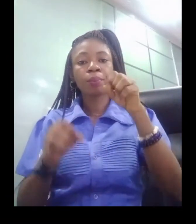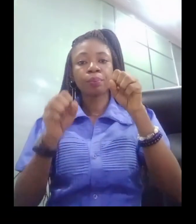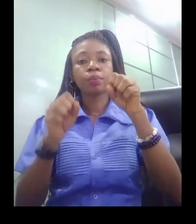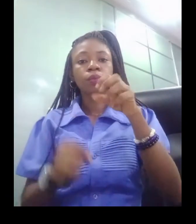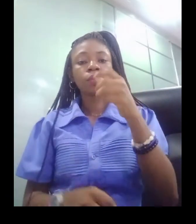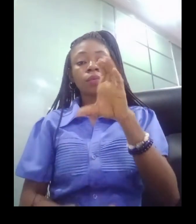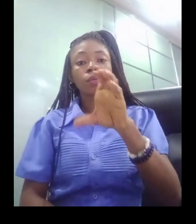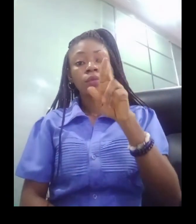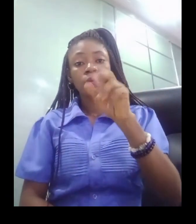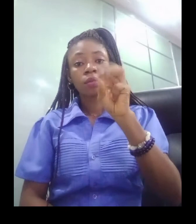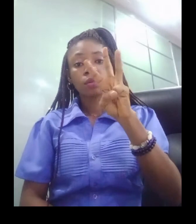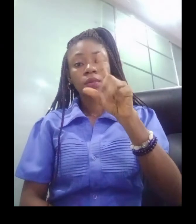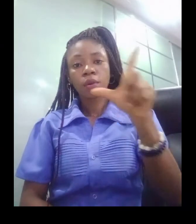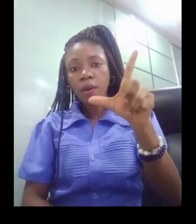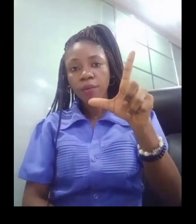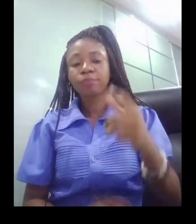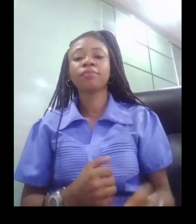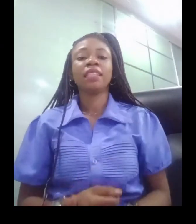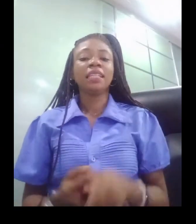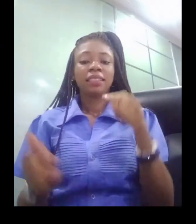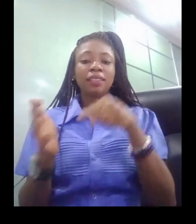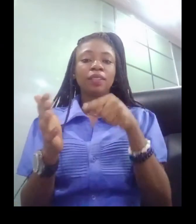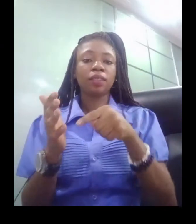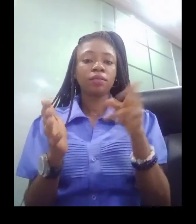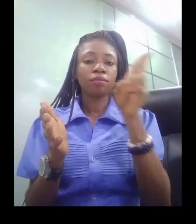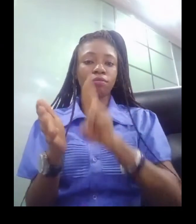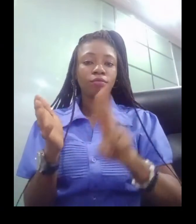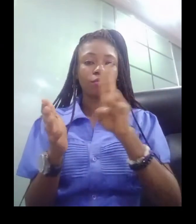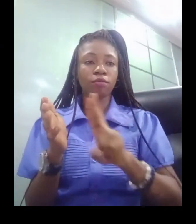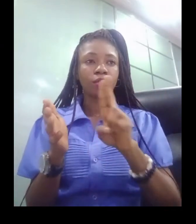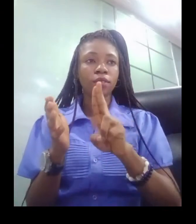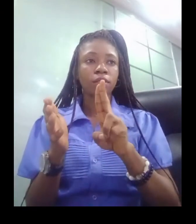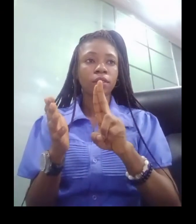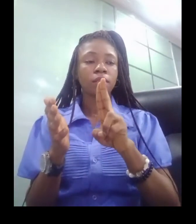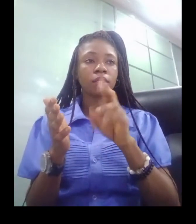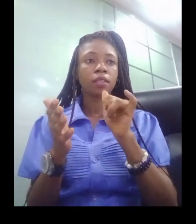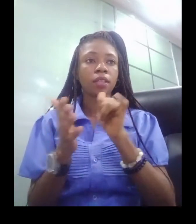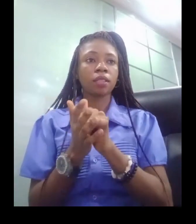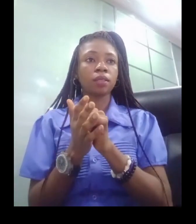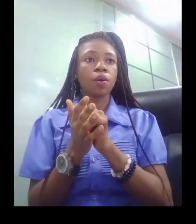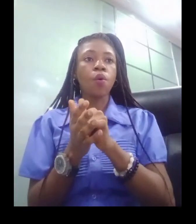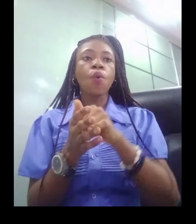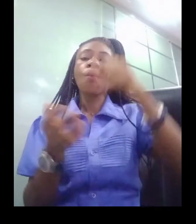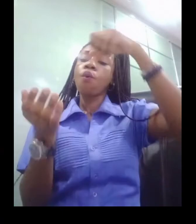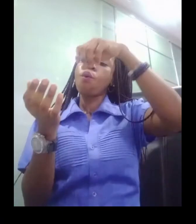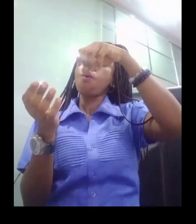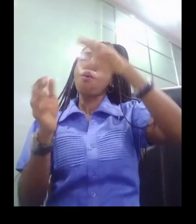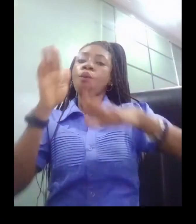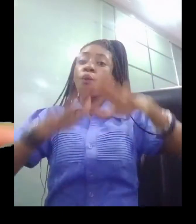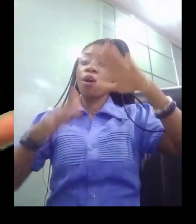and she located walking on the neutral space. Like I said, you can locate walking